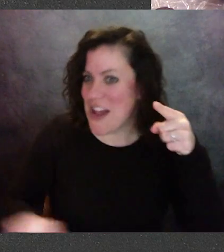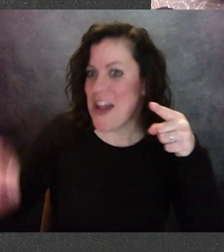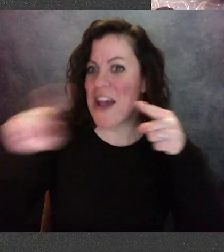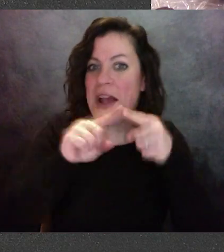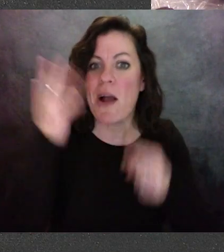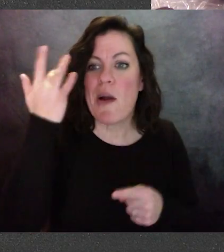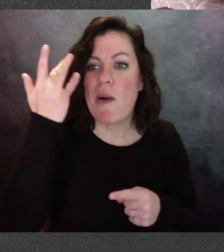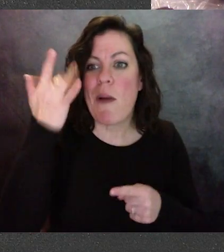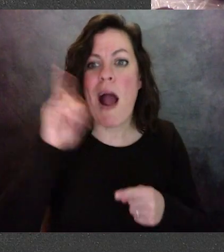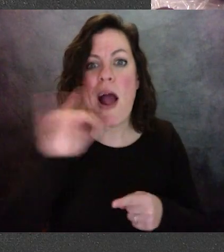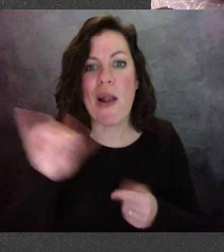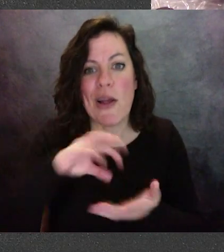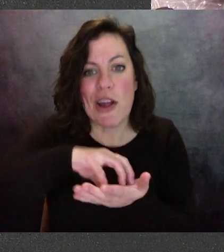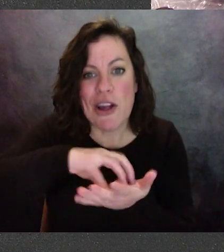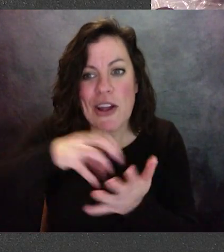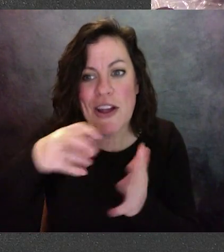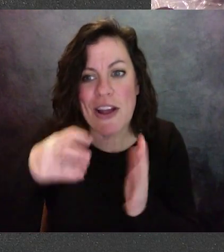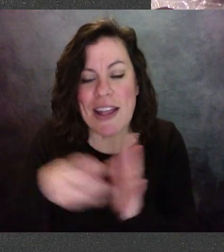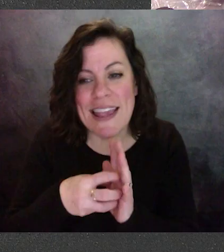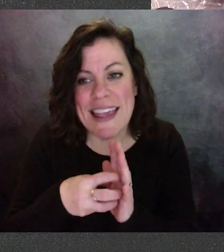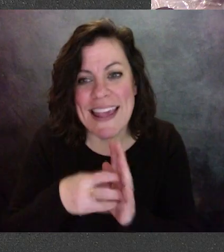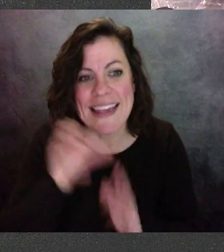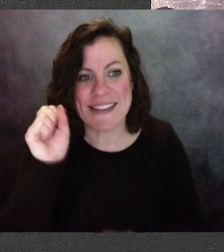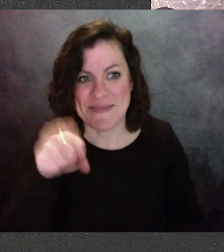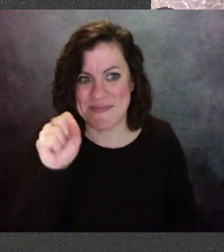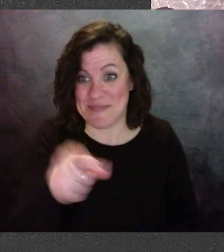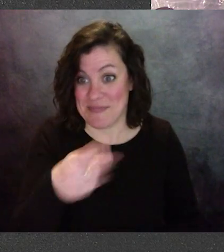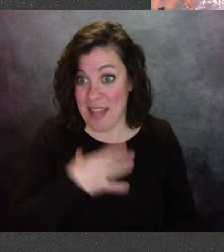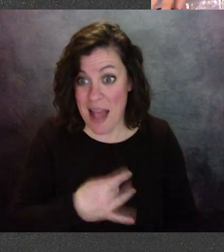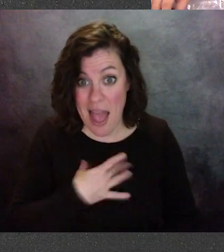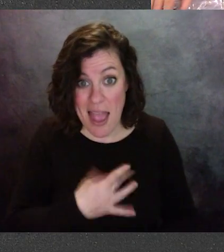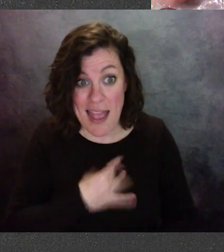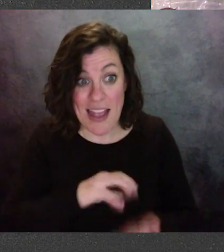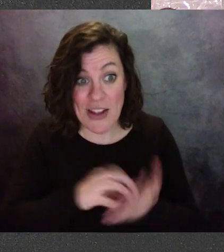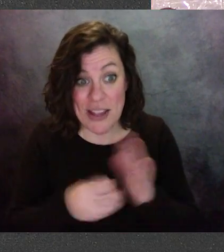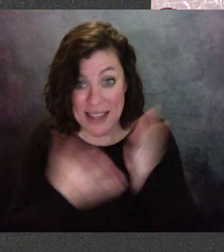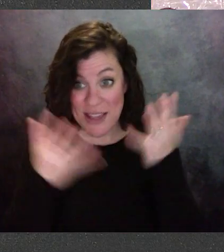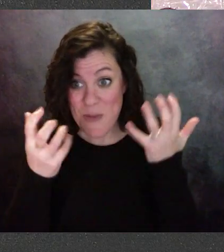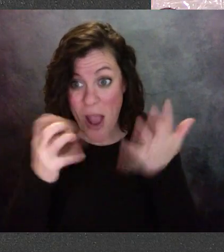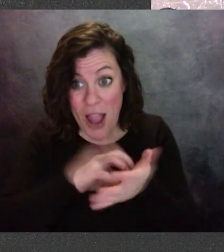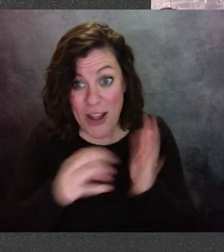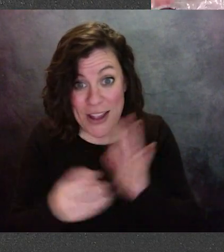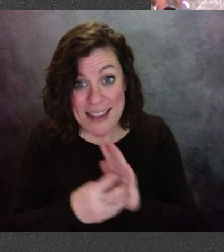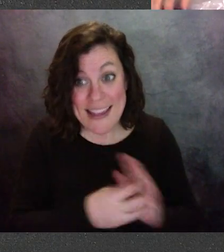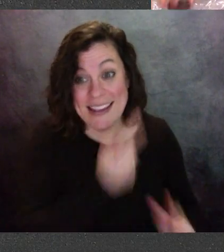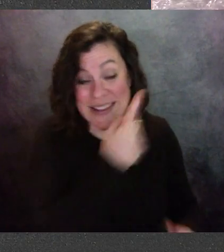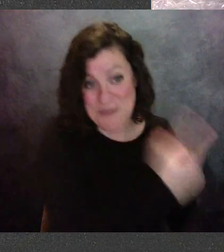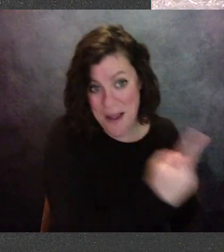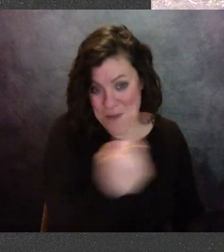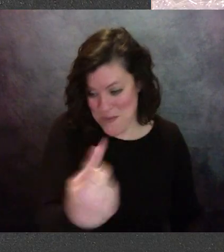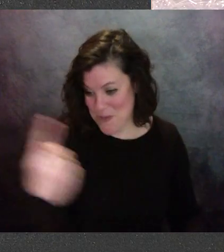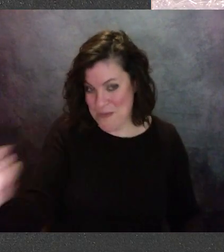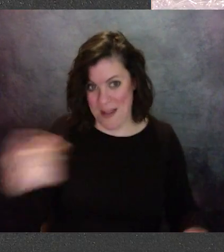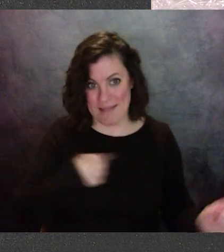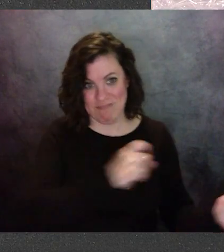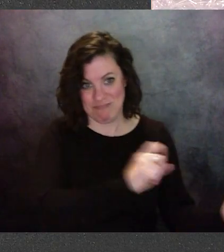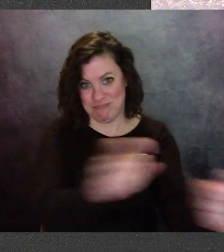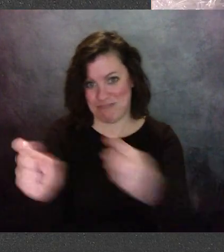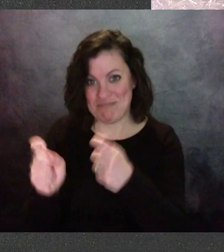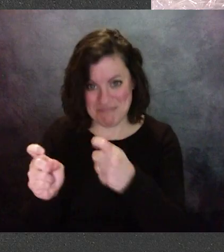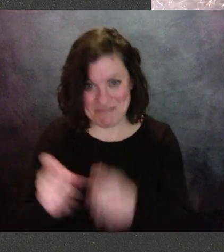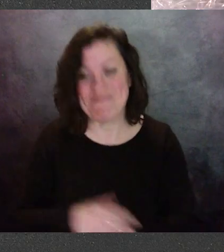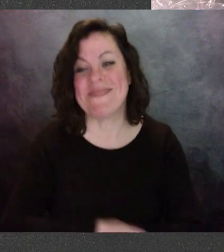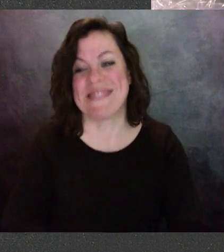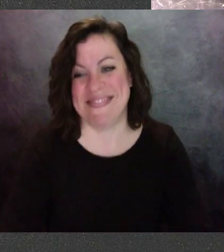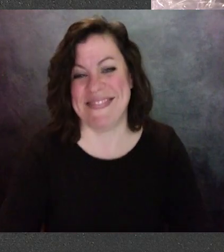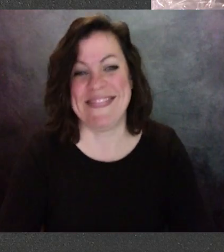Should we give them one cookie? Of course, right? Yay! Okay, yay! Here's one for you, and one for you, and one for